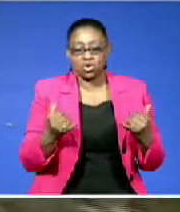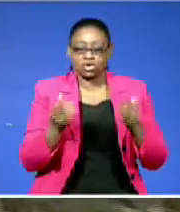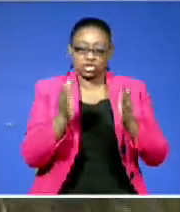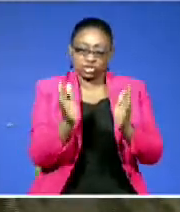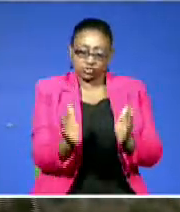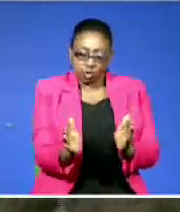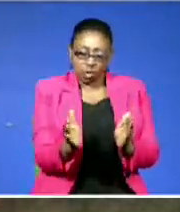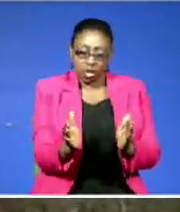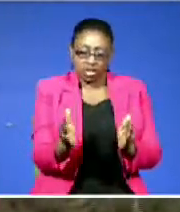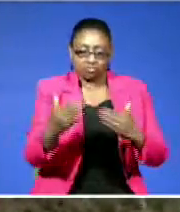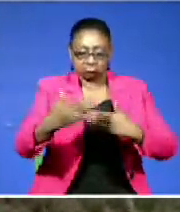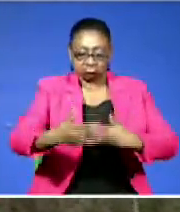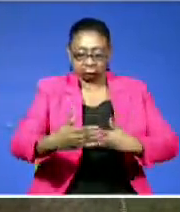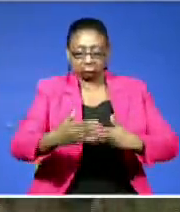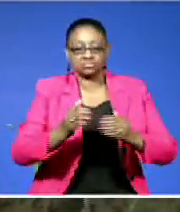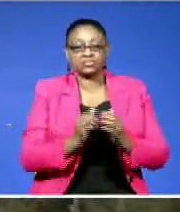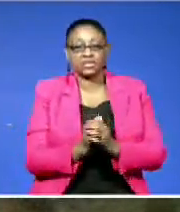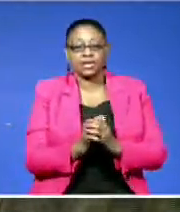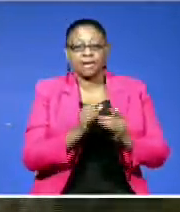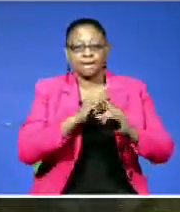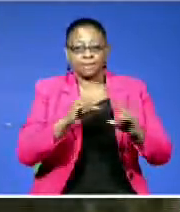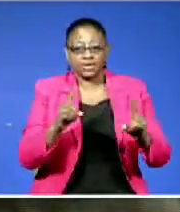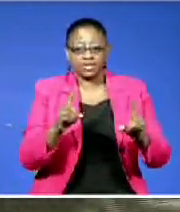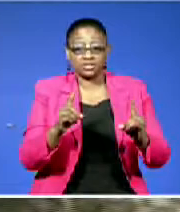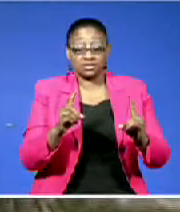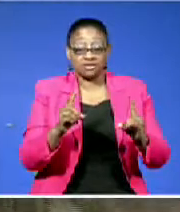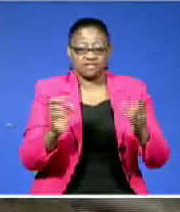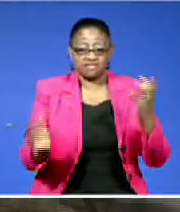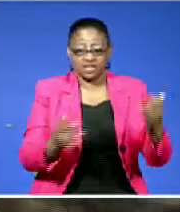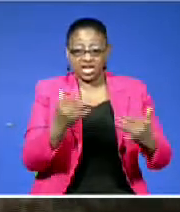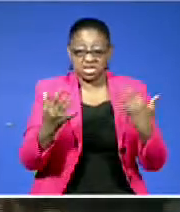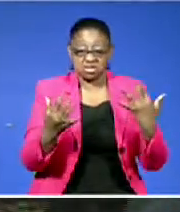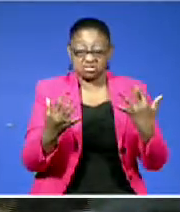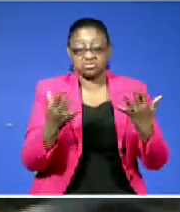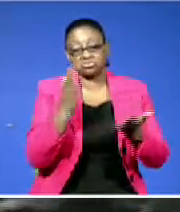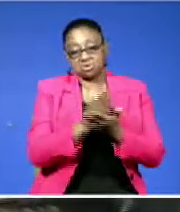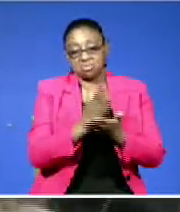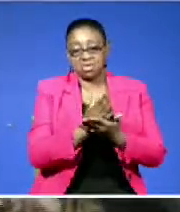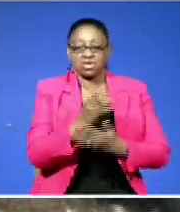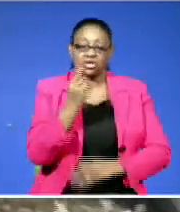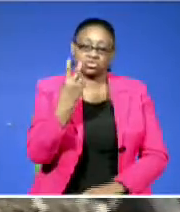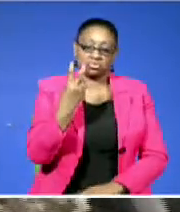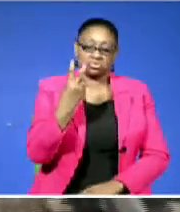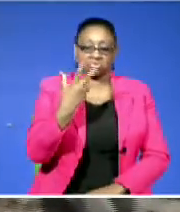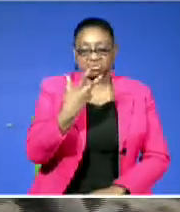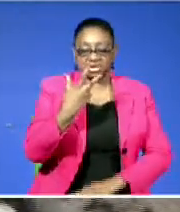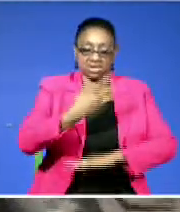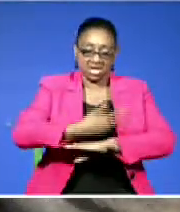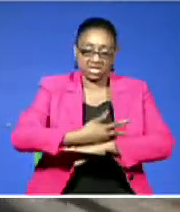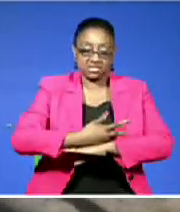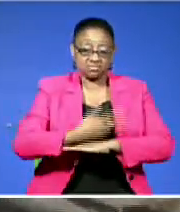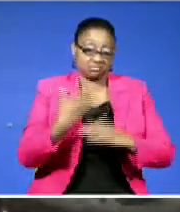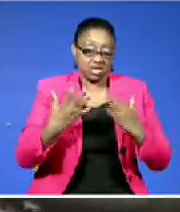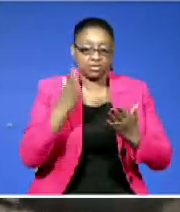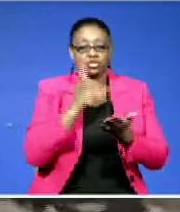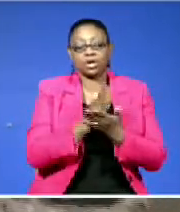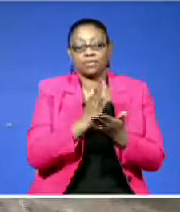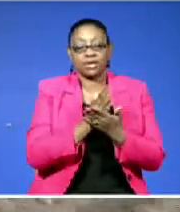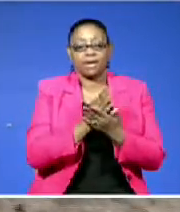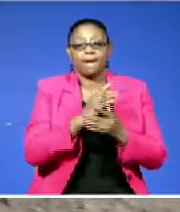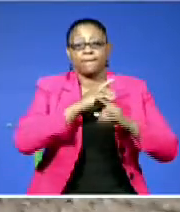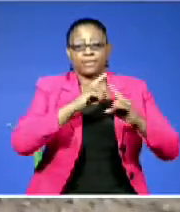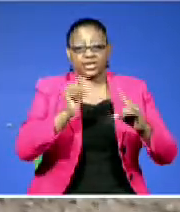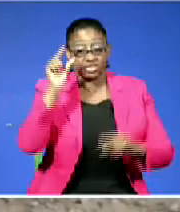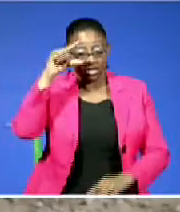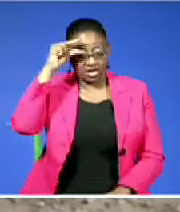area. Officials say the fire should be completely extinguished in 2 or 3 days. Going forward, Saunders says the government is